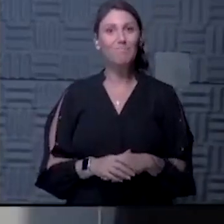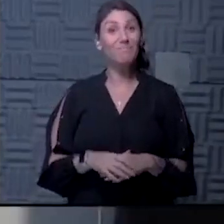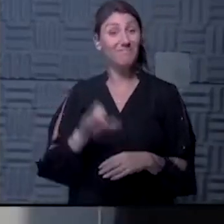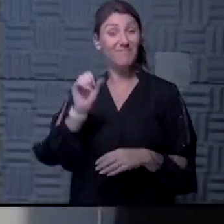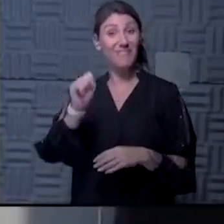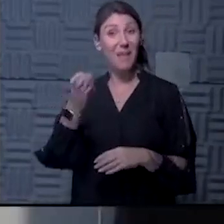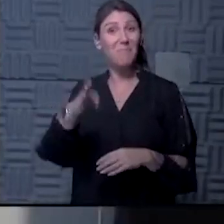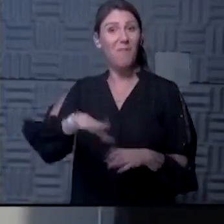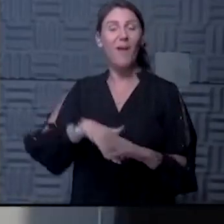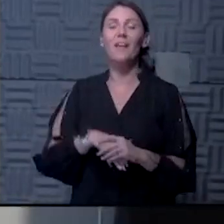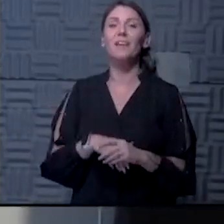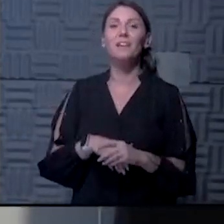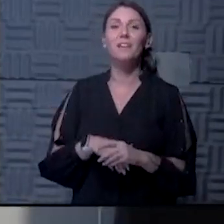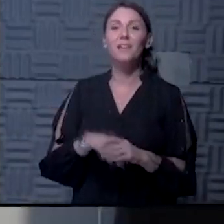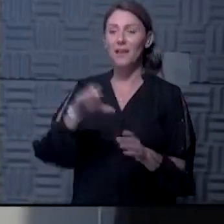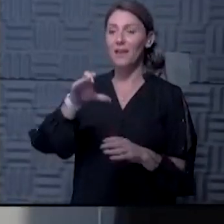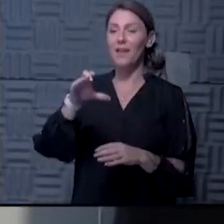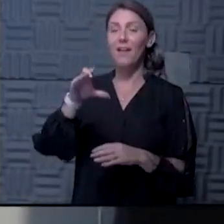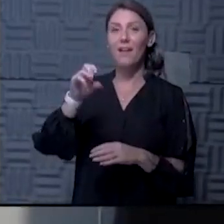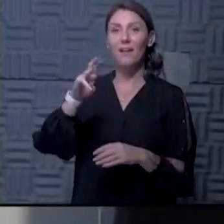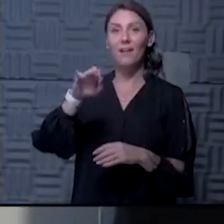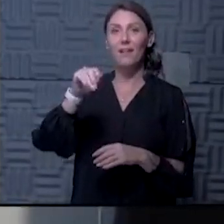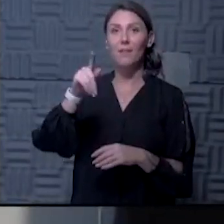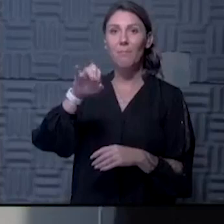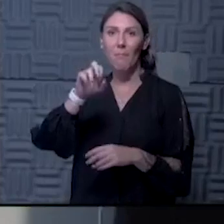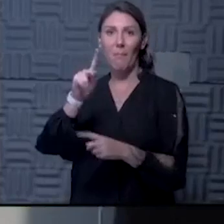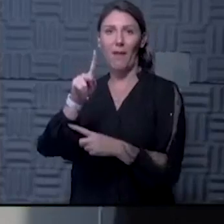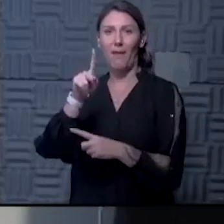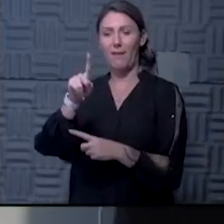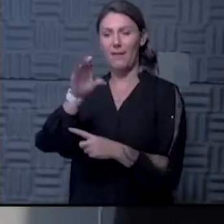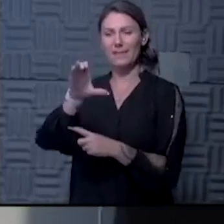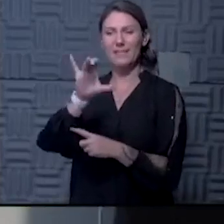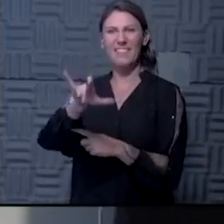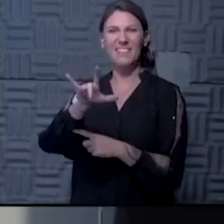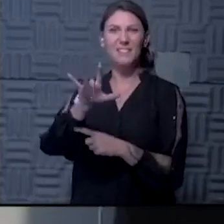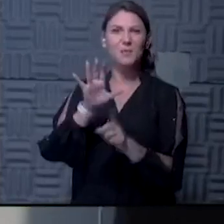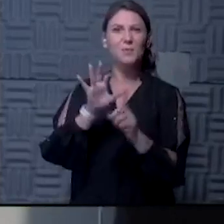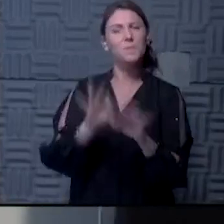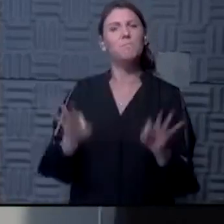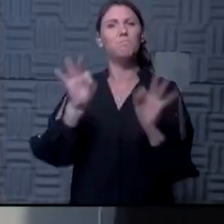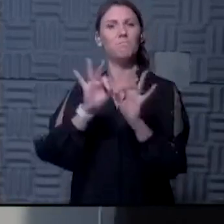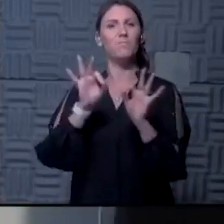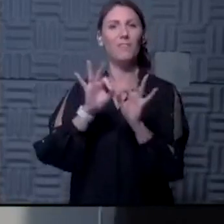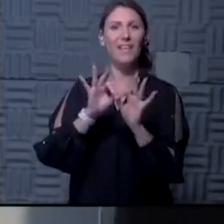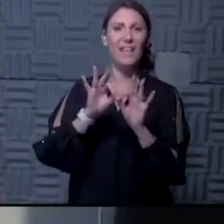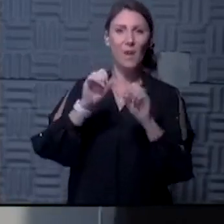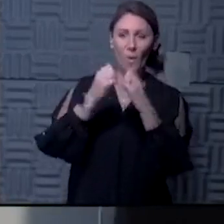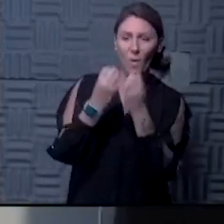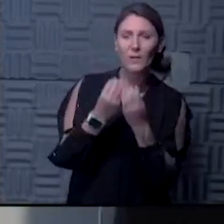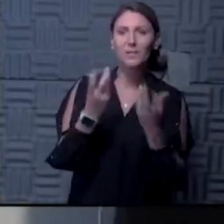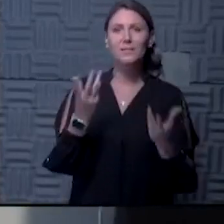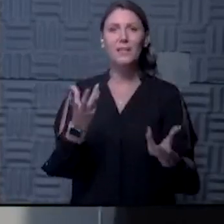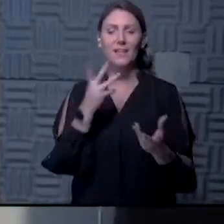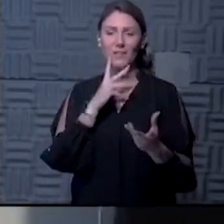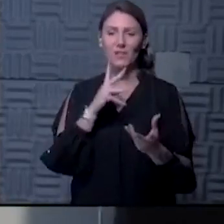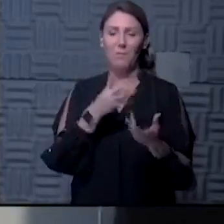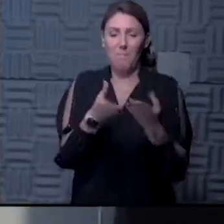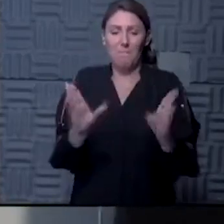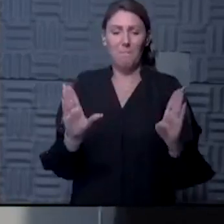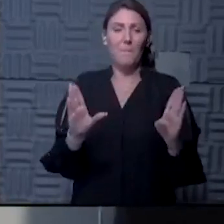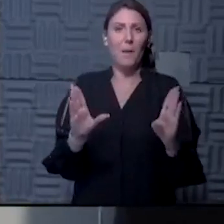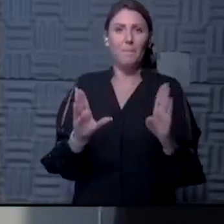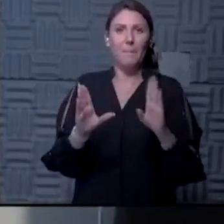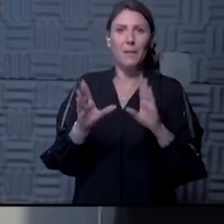bet. So Comeback KC is kind of a unique organization where this mishmash, this public-private partnership, supported by